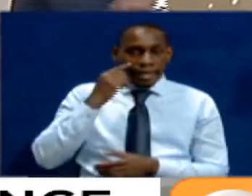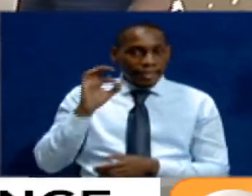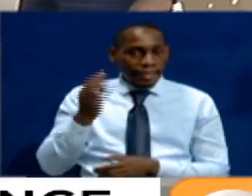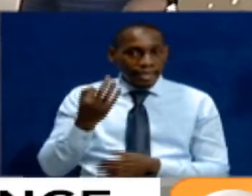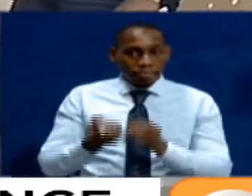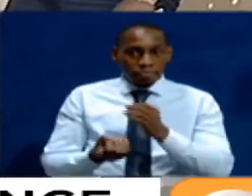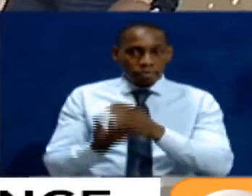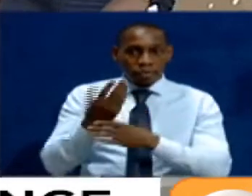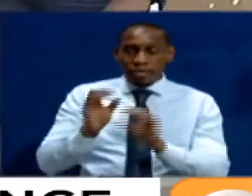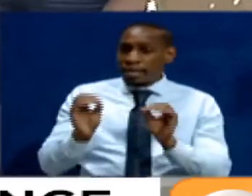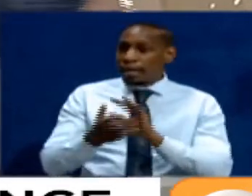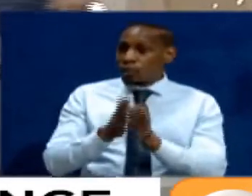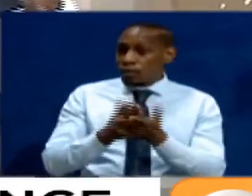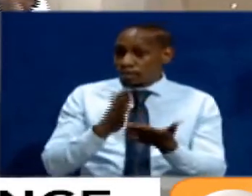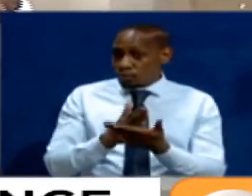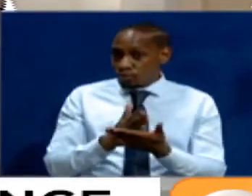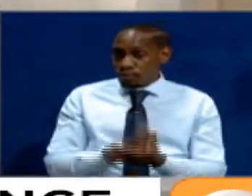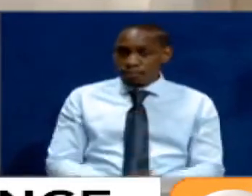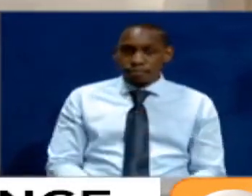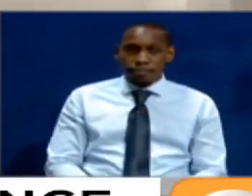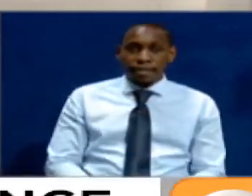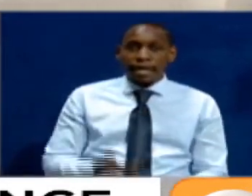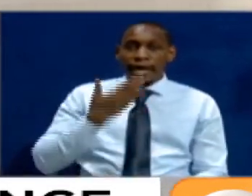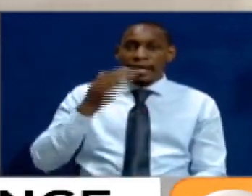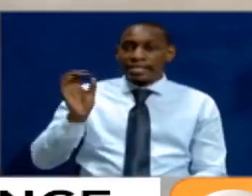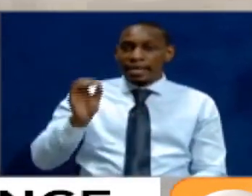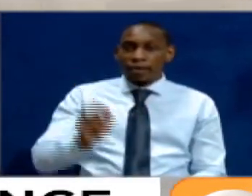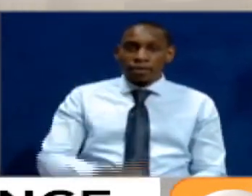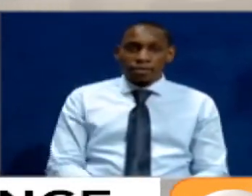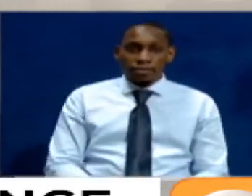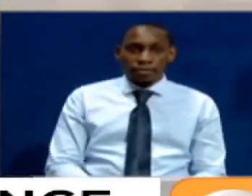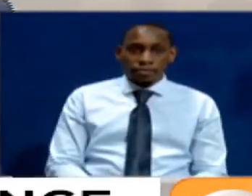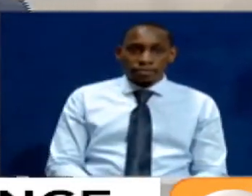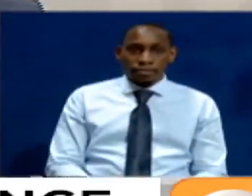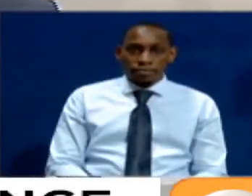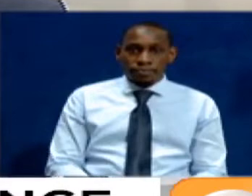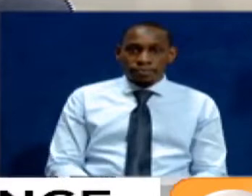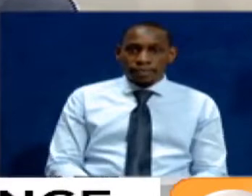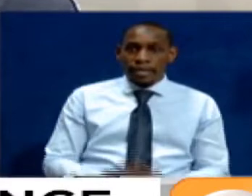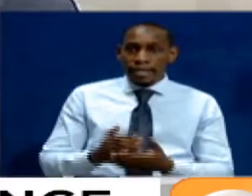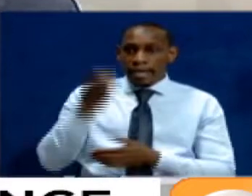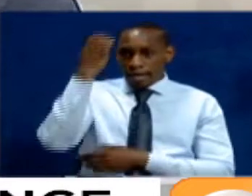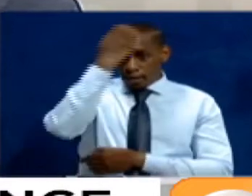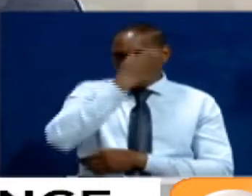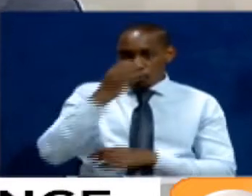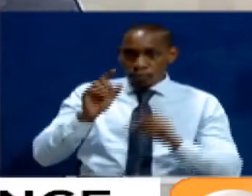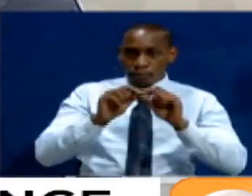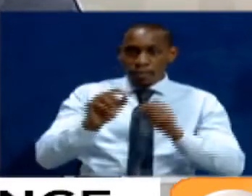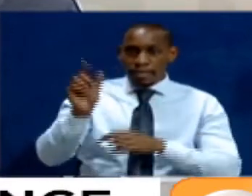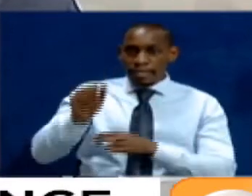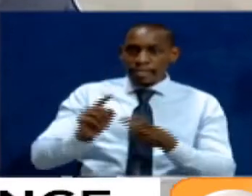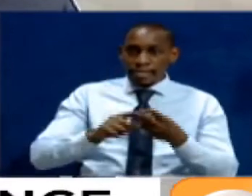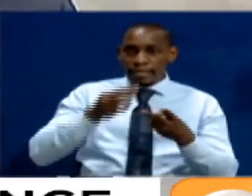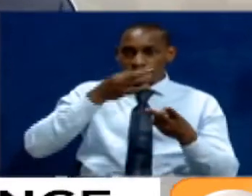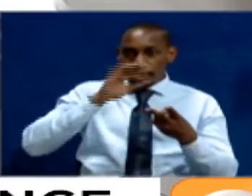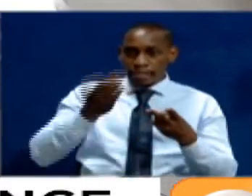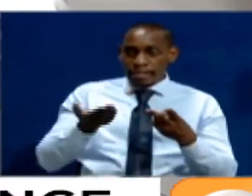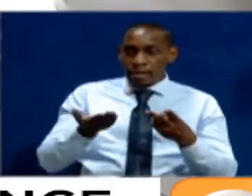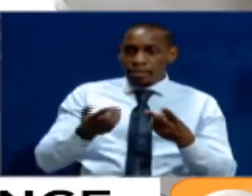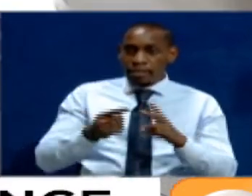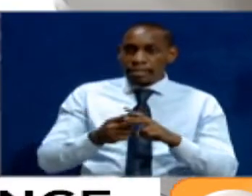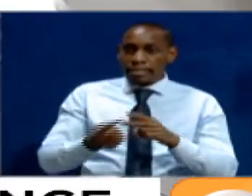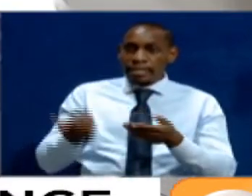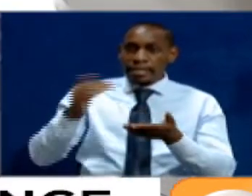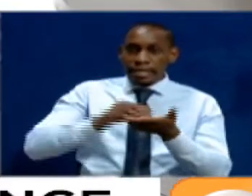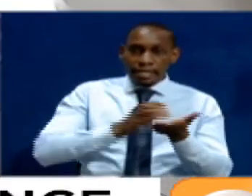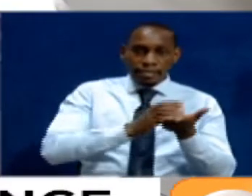something, none of that stuff, right? Okay, all right, don't even answer that. Dr. Willis, speaking of Europe, you were saying Italy and France have now